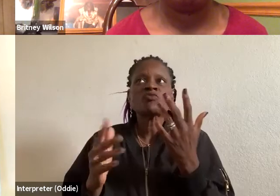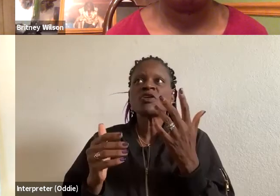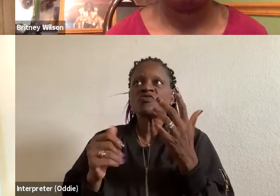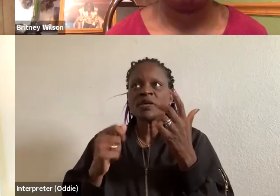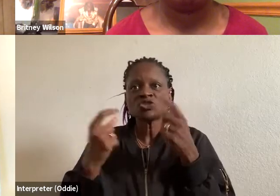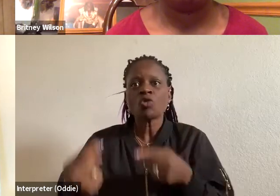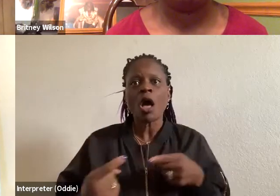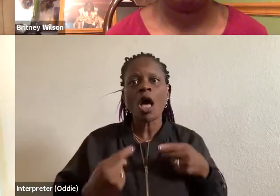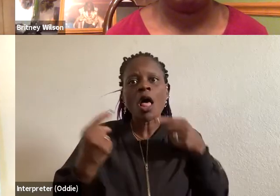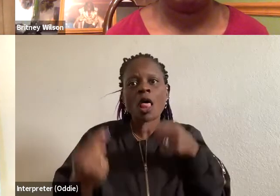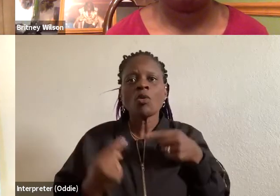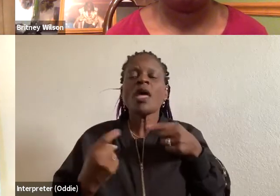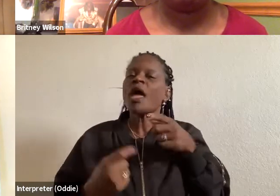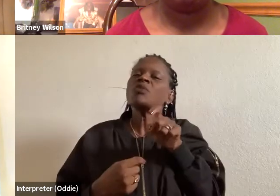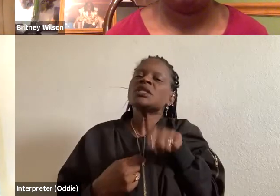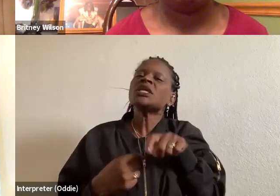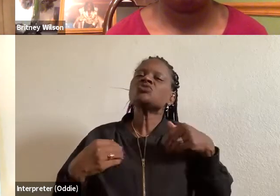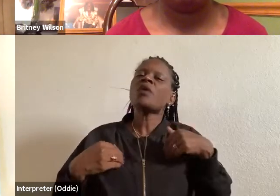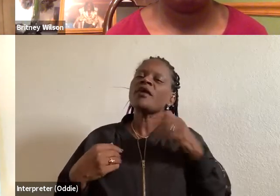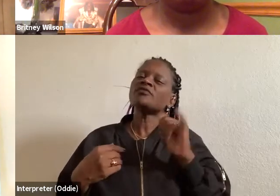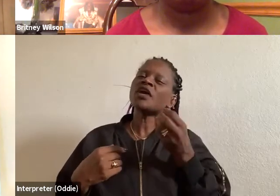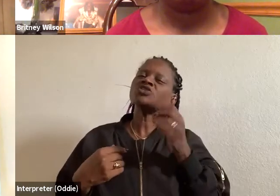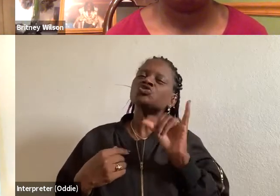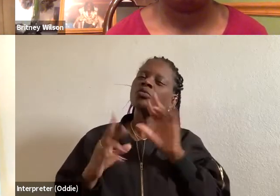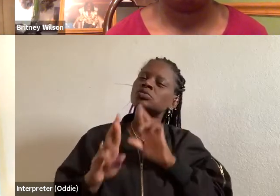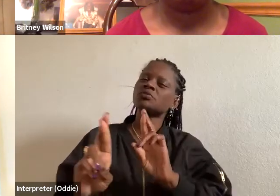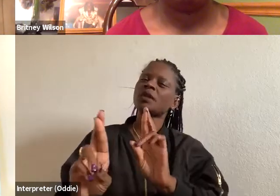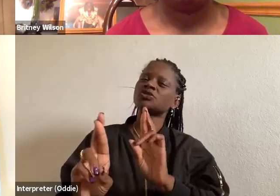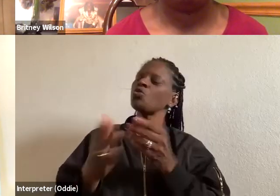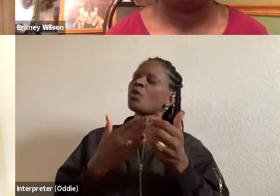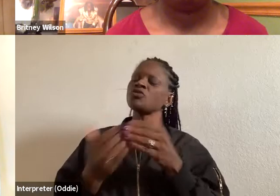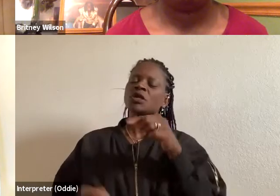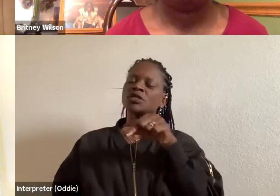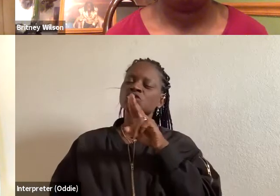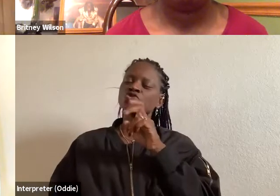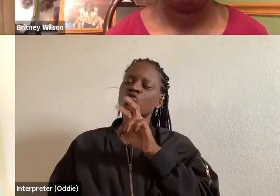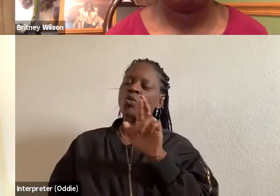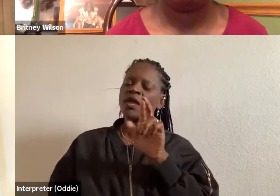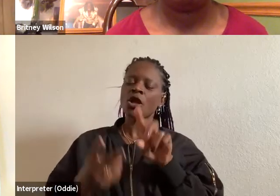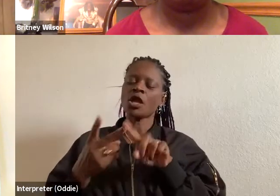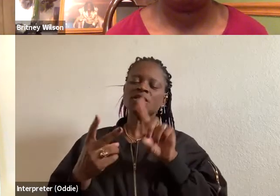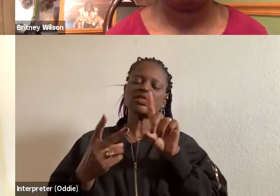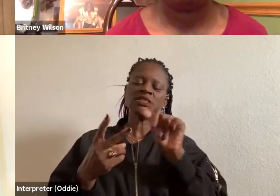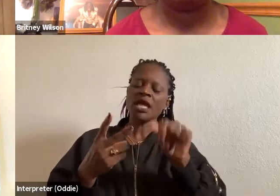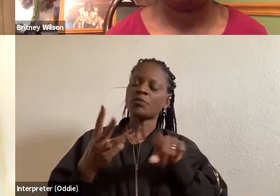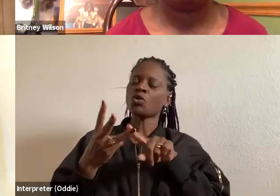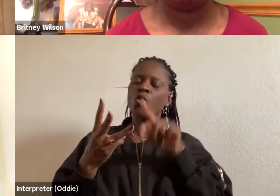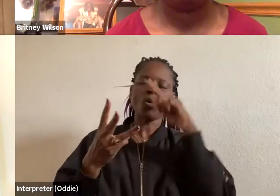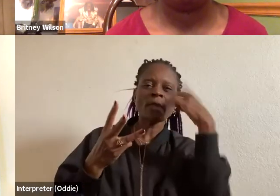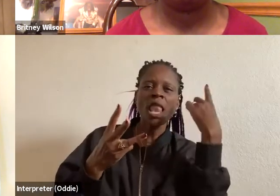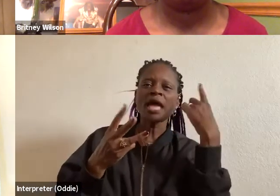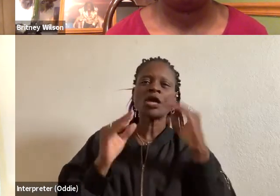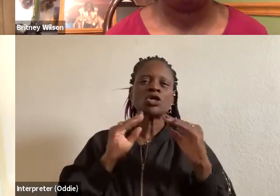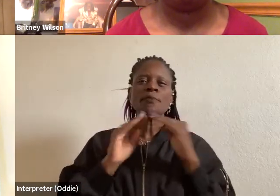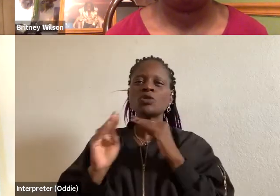that joy respected in all communities, whether it's queer community, the disabled community, the Black community. Everybody knows that our